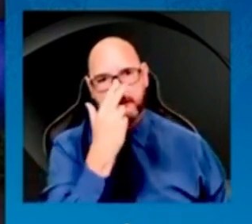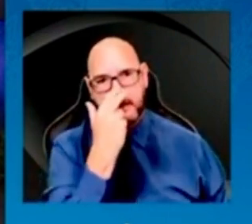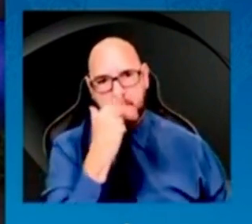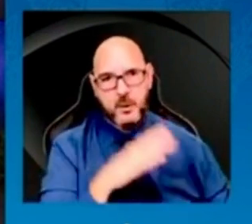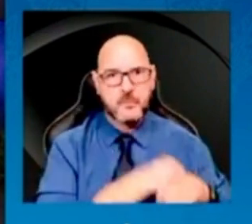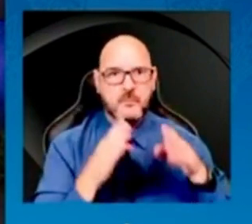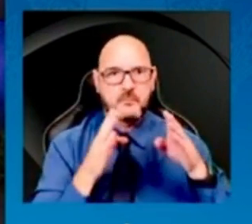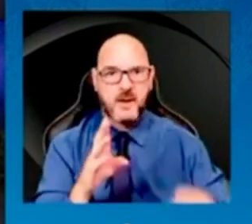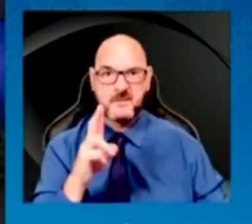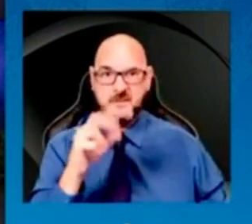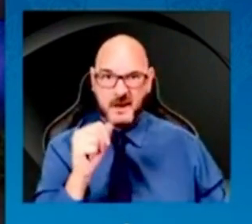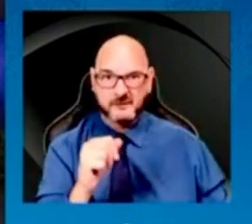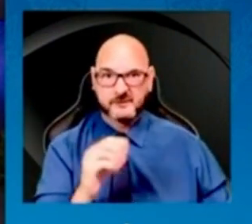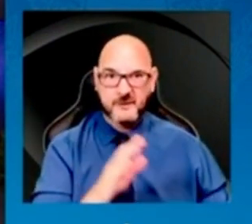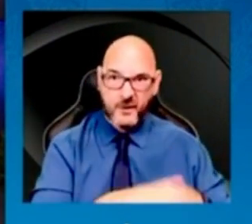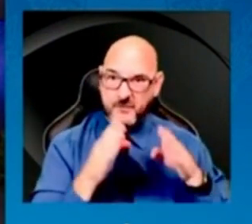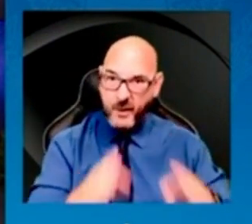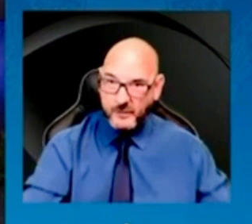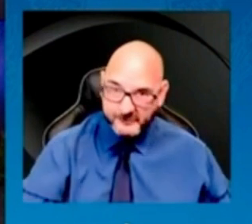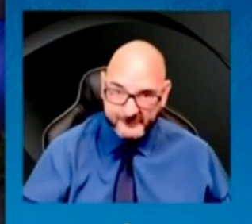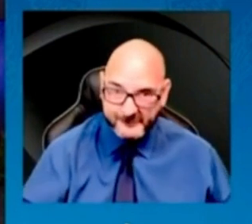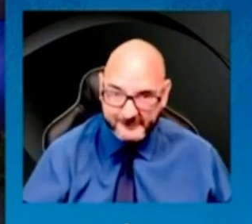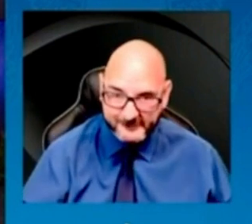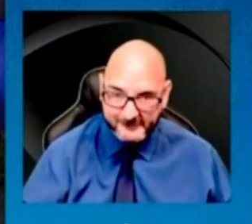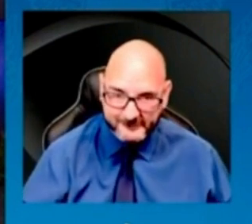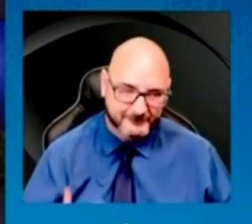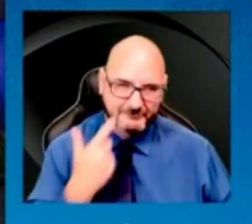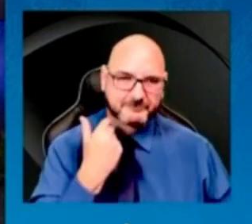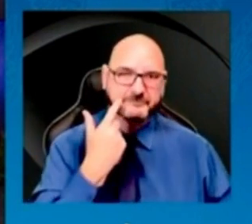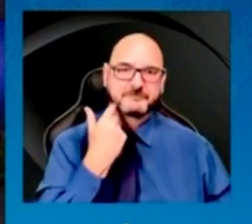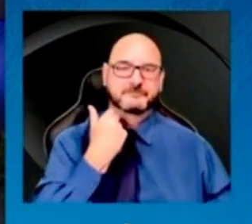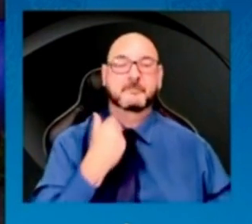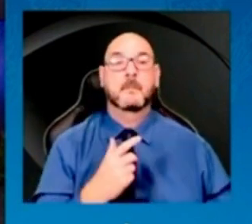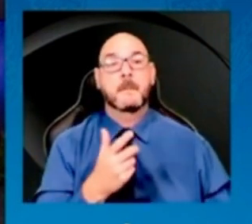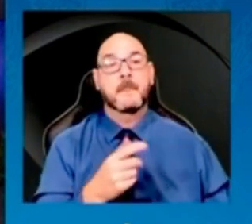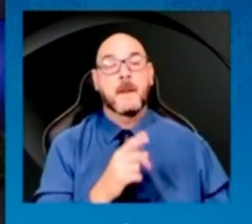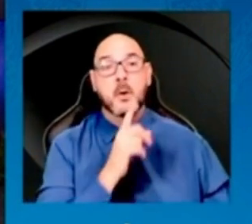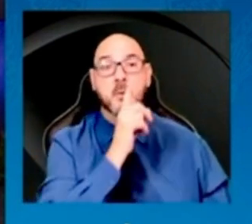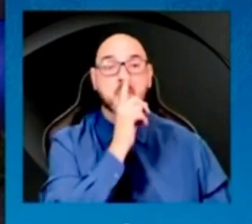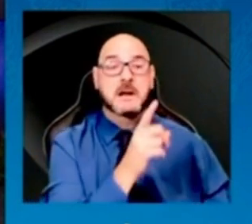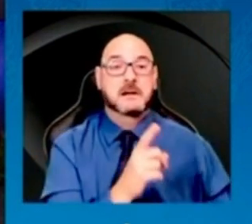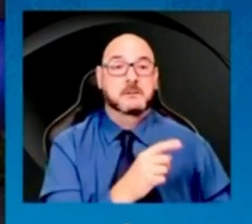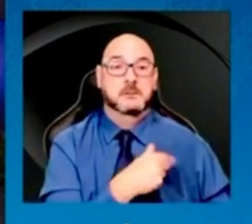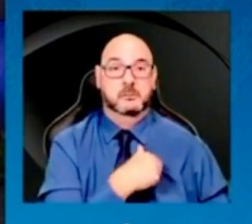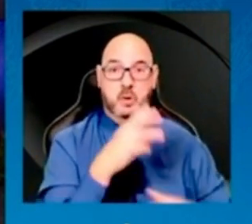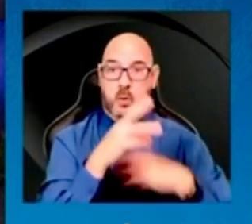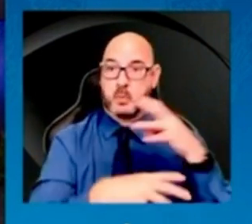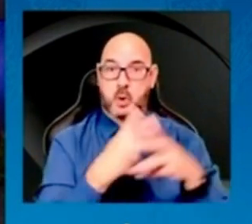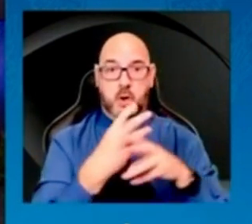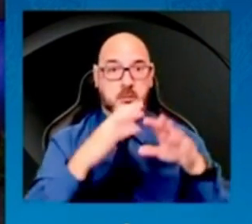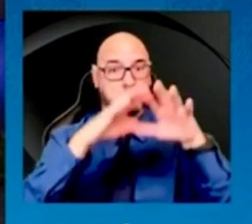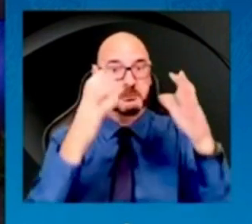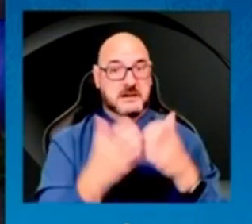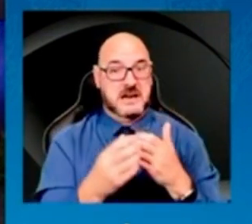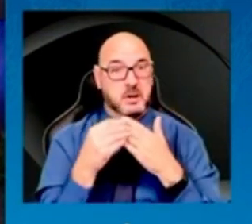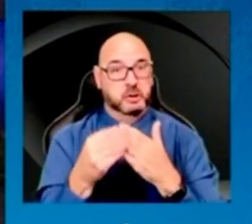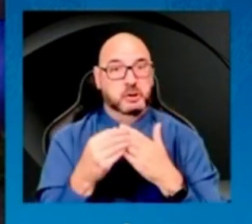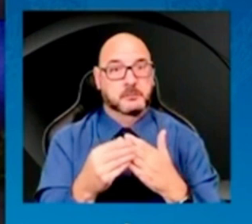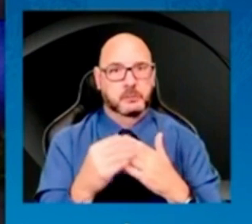to being actually a global leader in the building and manufacturing of electric